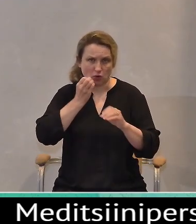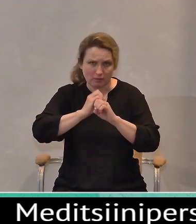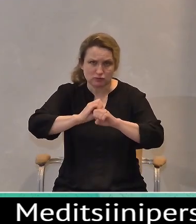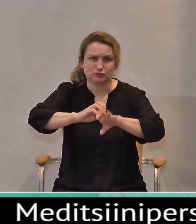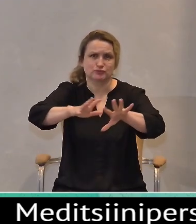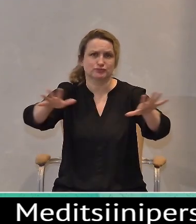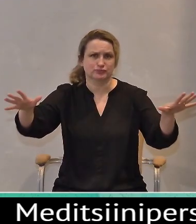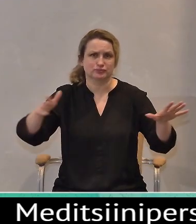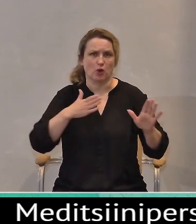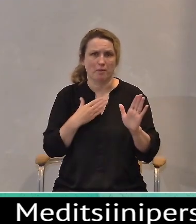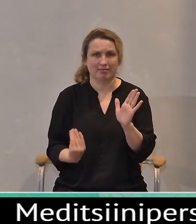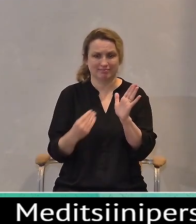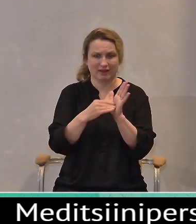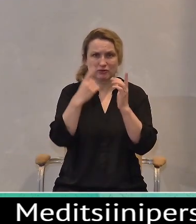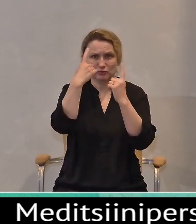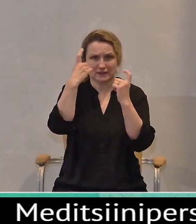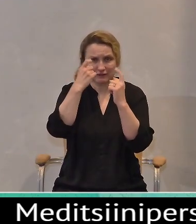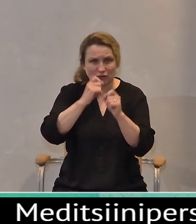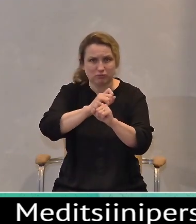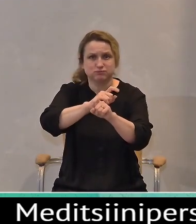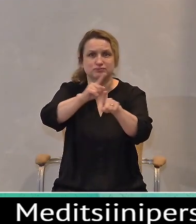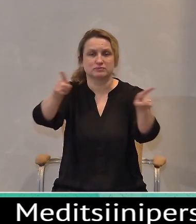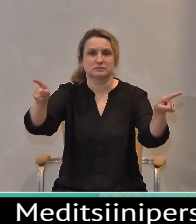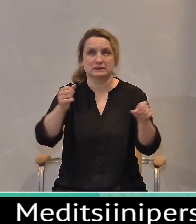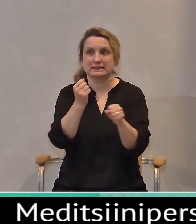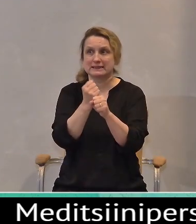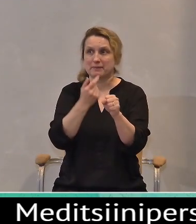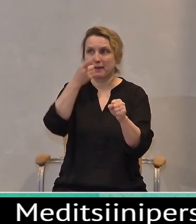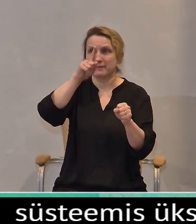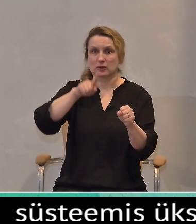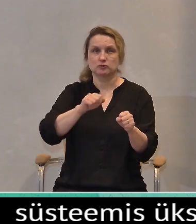We have many members now. I also shared information about